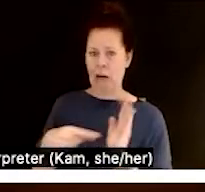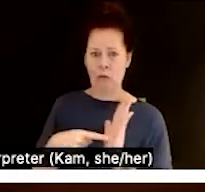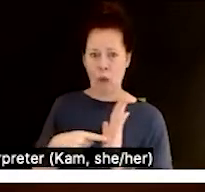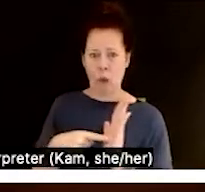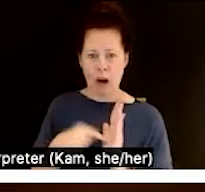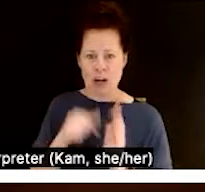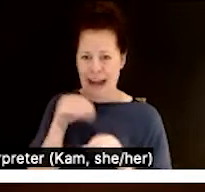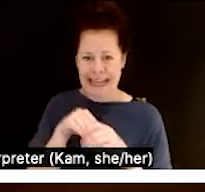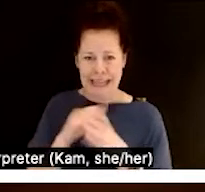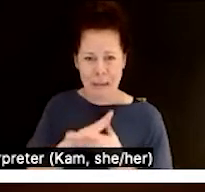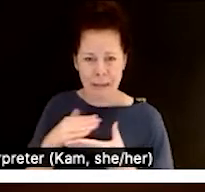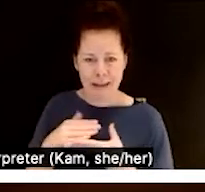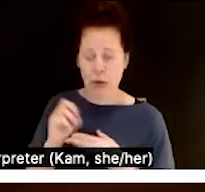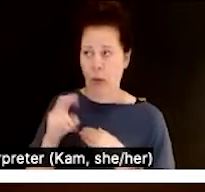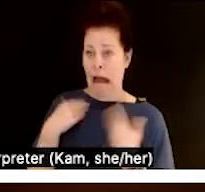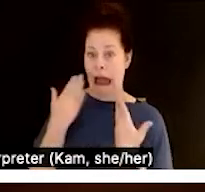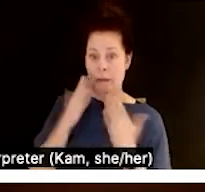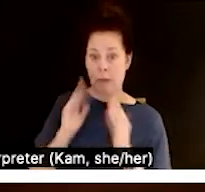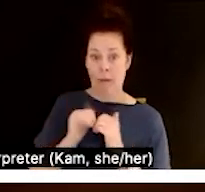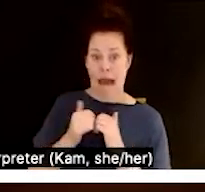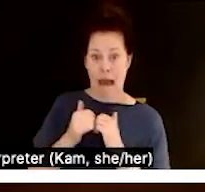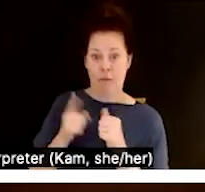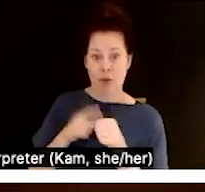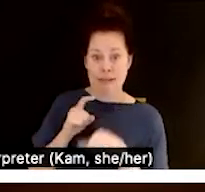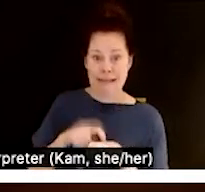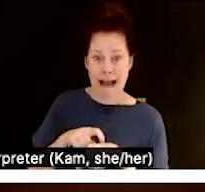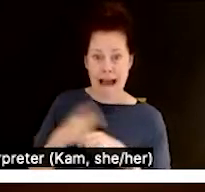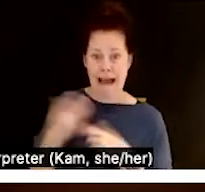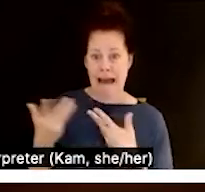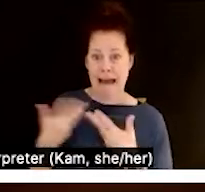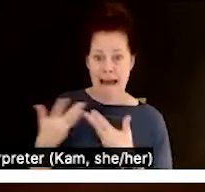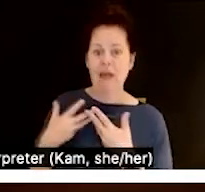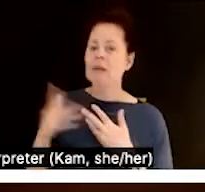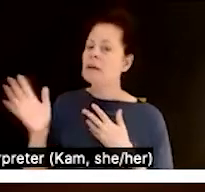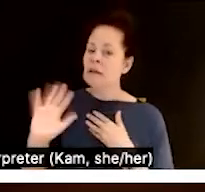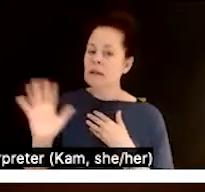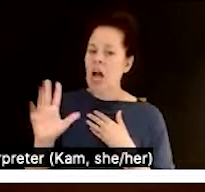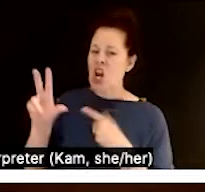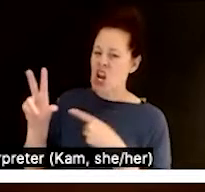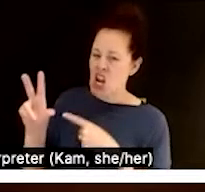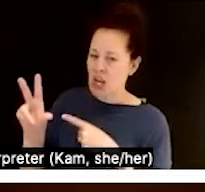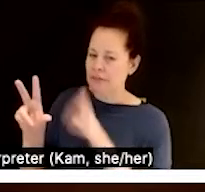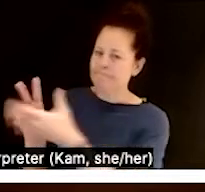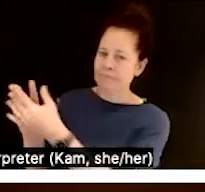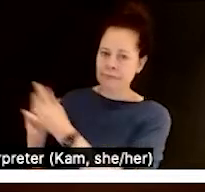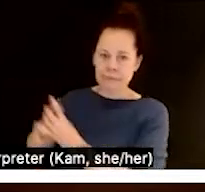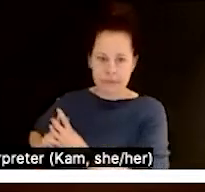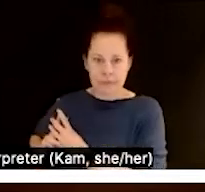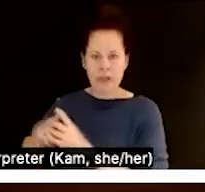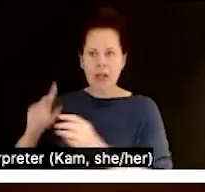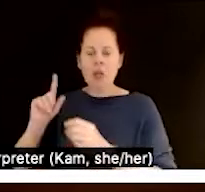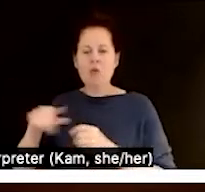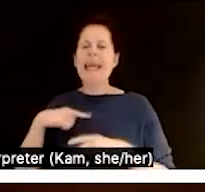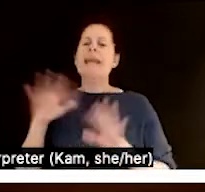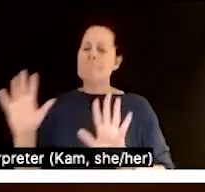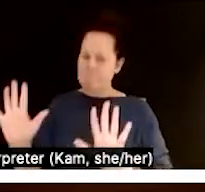something you've never done before, but you can actually find so many resources out there that will help you get to where you